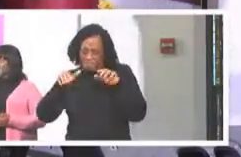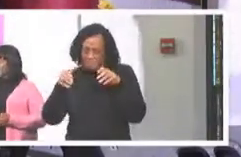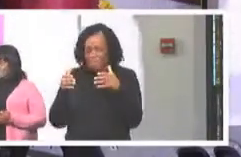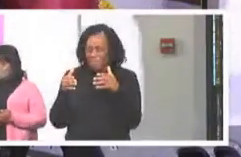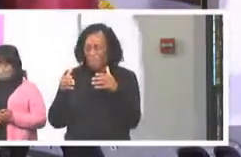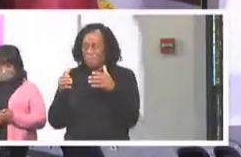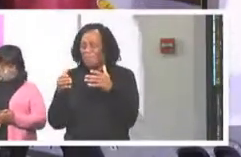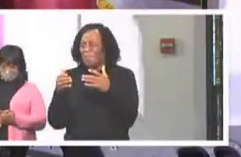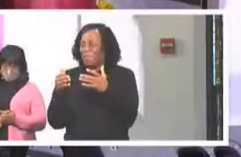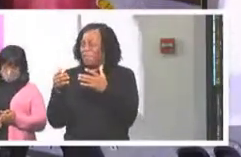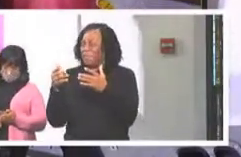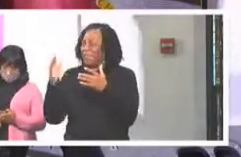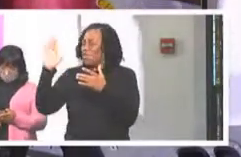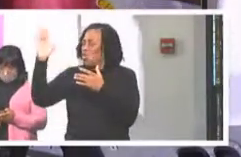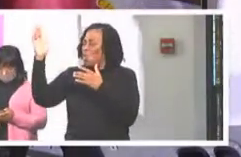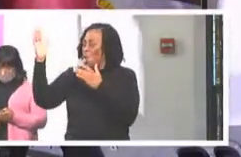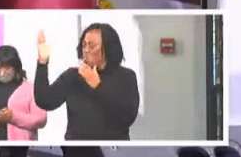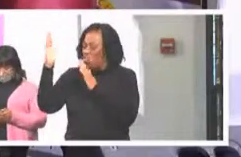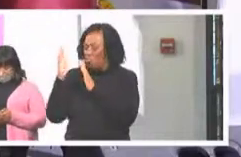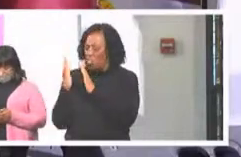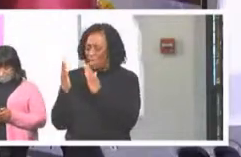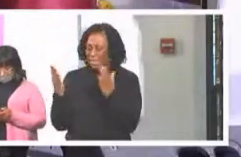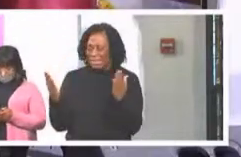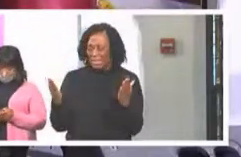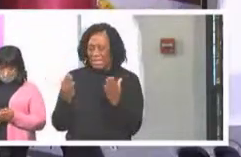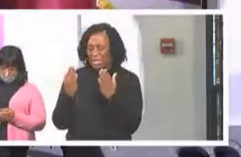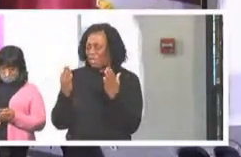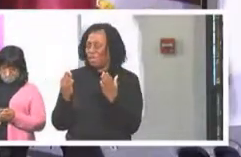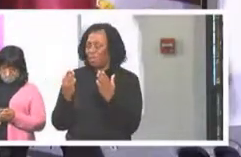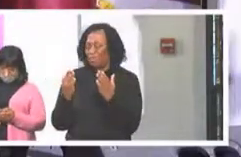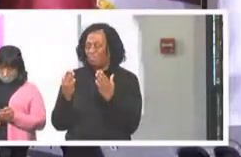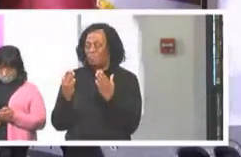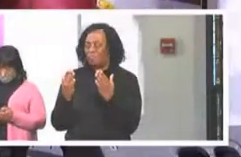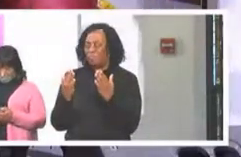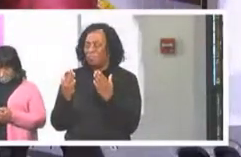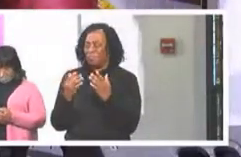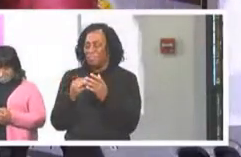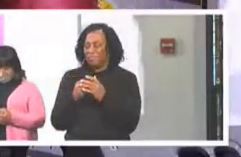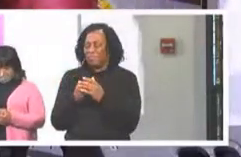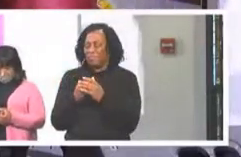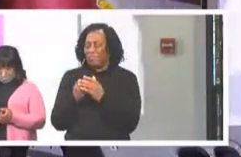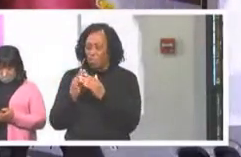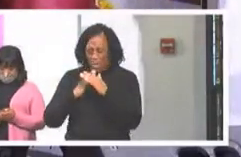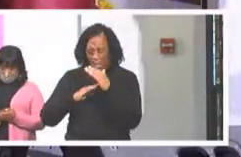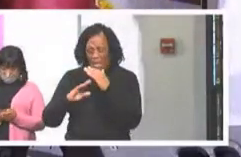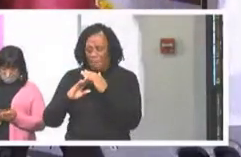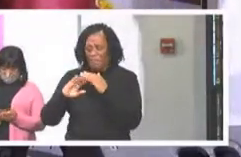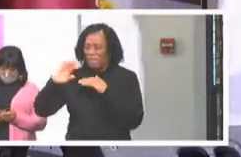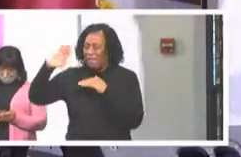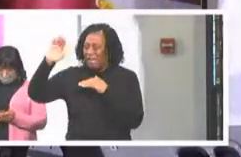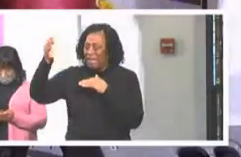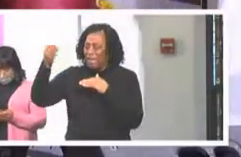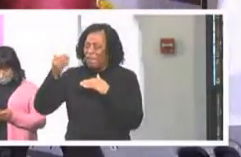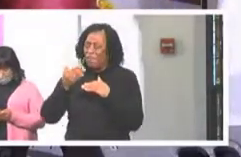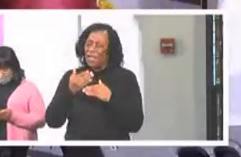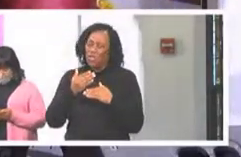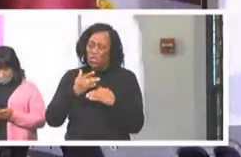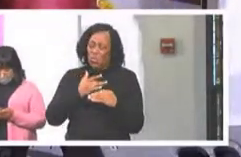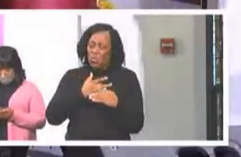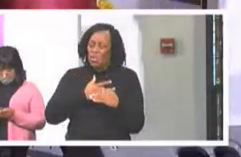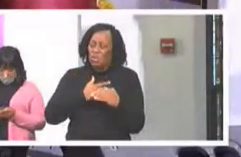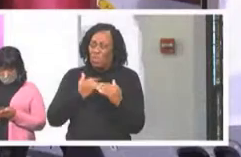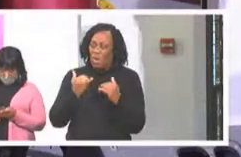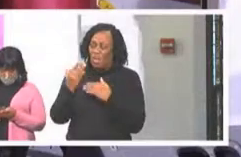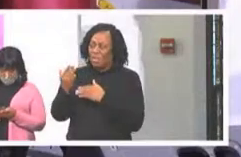are omnipresent. You are everywhere all the time. So God, we humbly invite you into our heart this morning